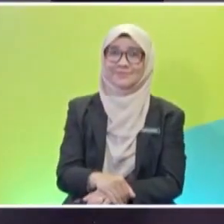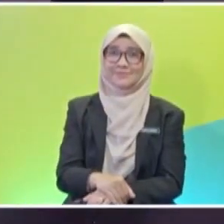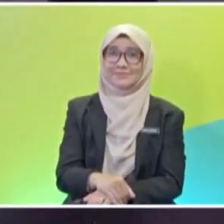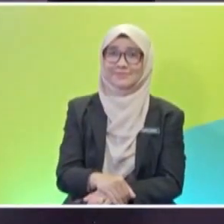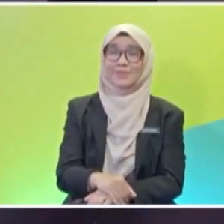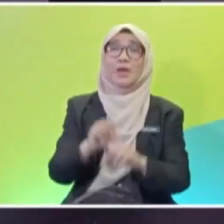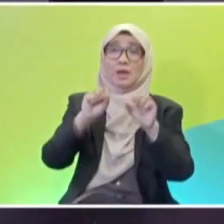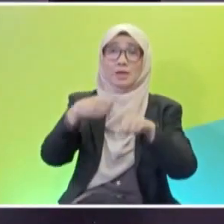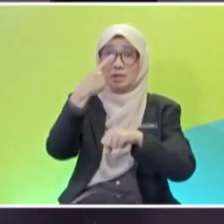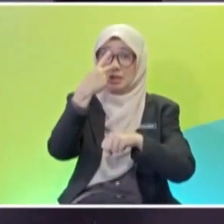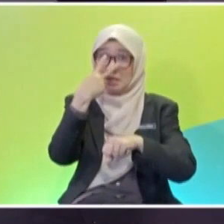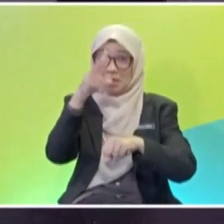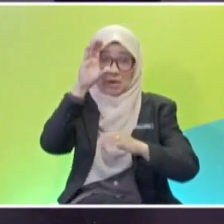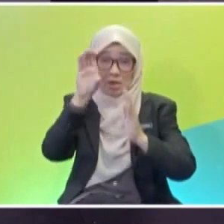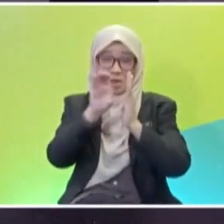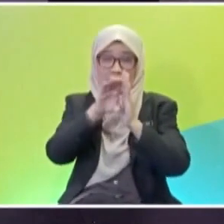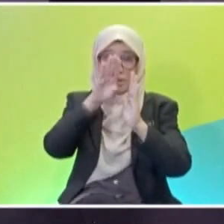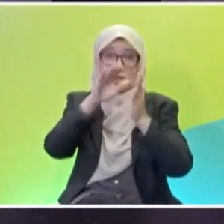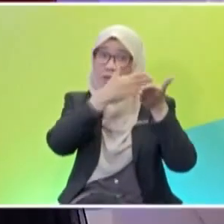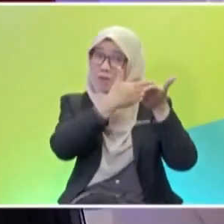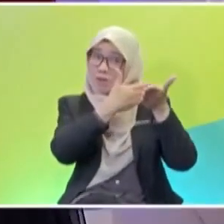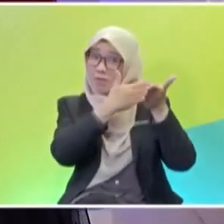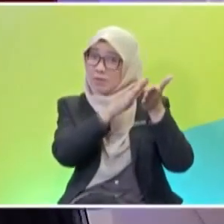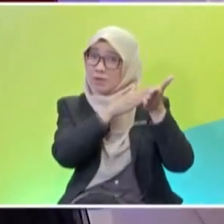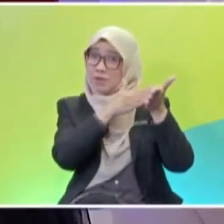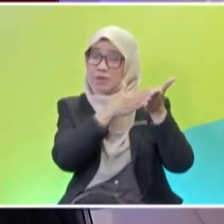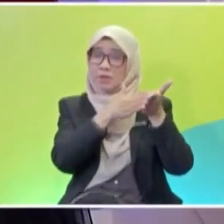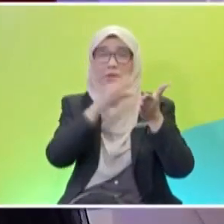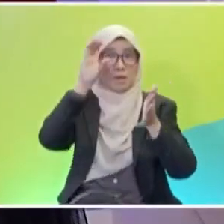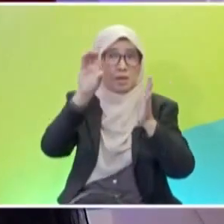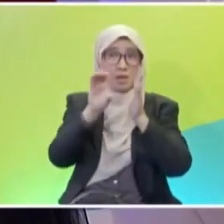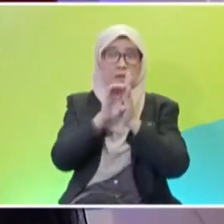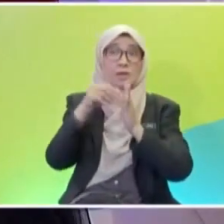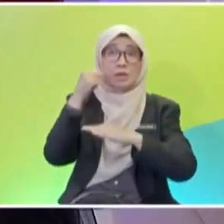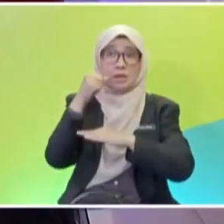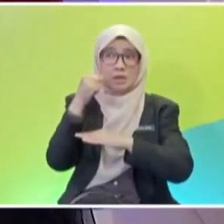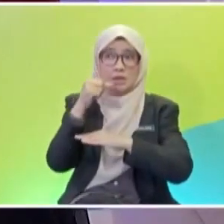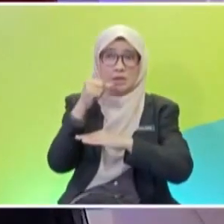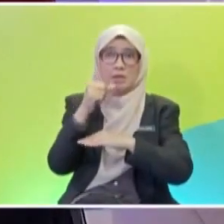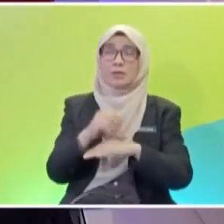slide, as you can see, which is from the text. Picture of the girl, alright?